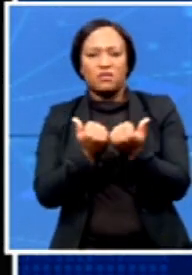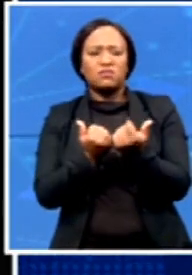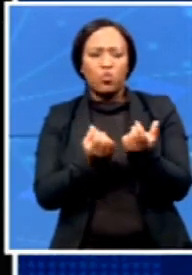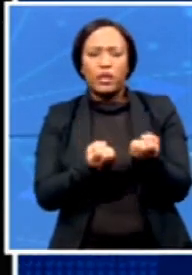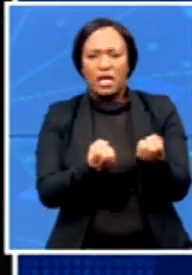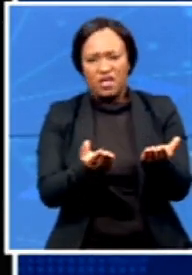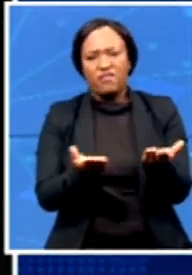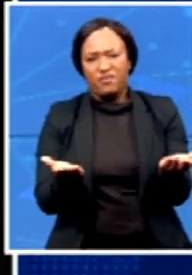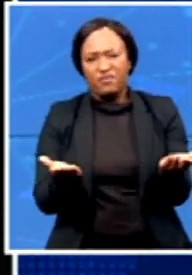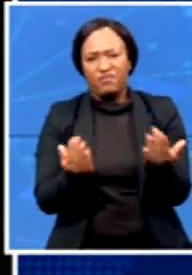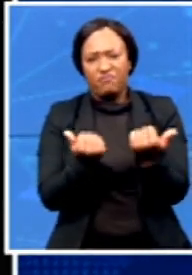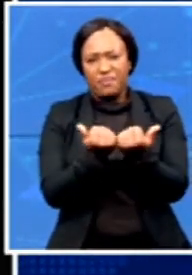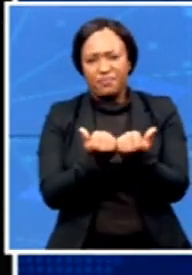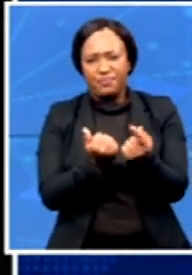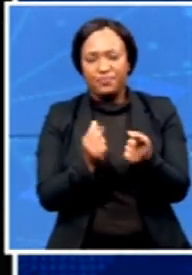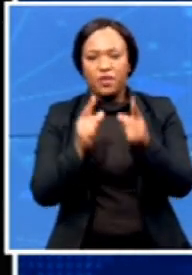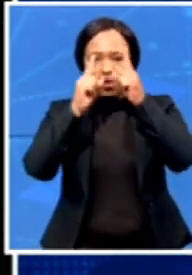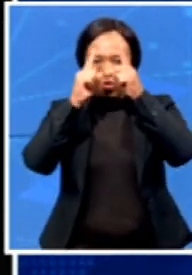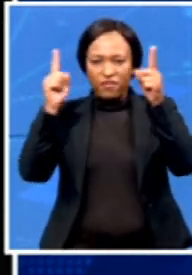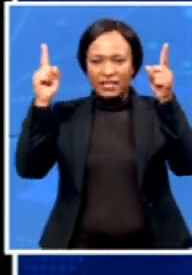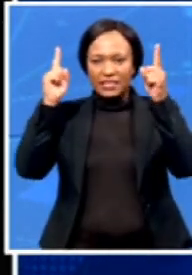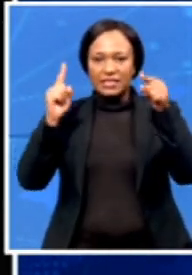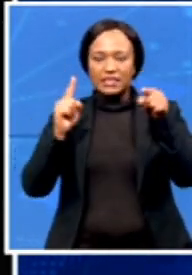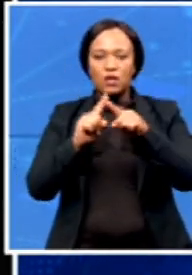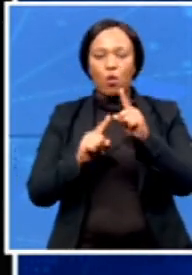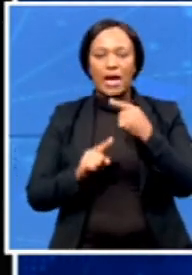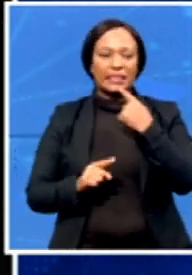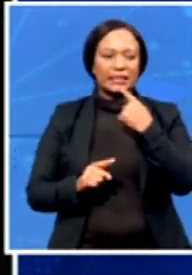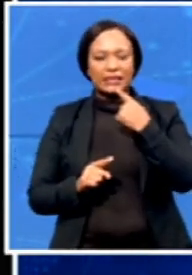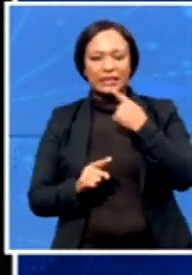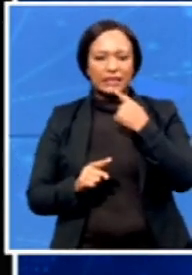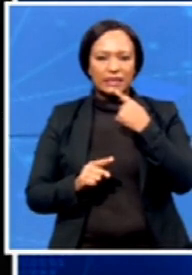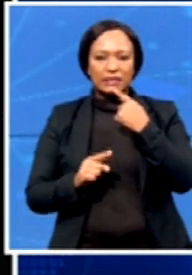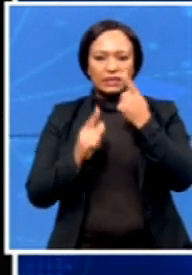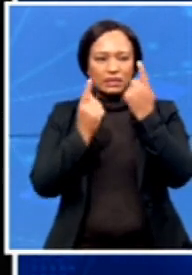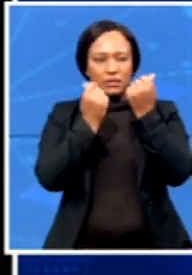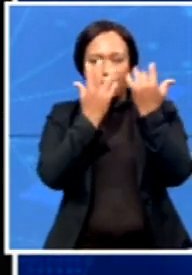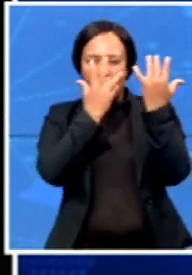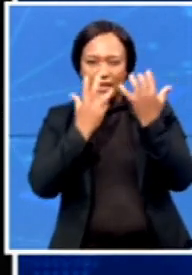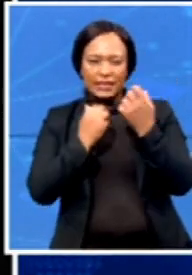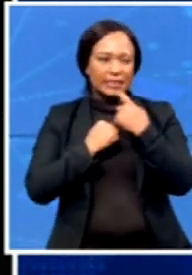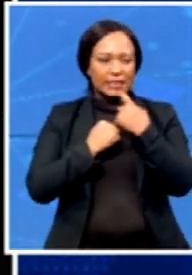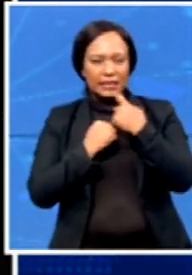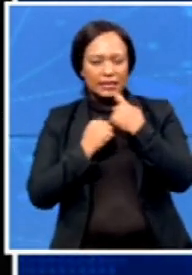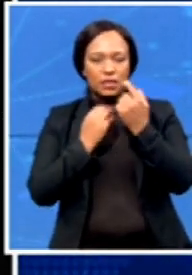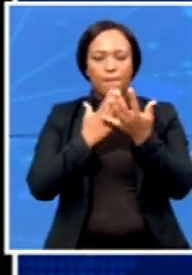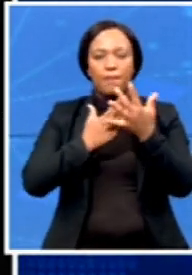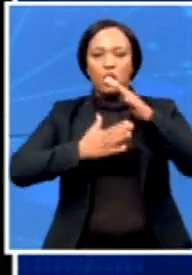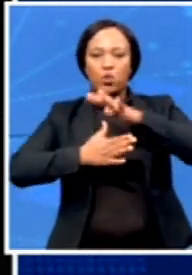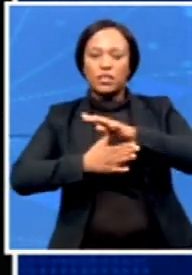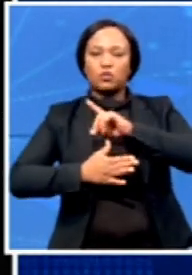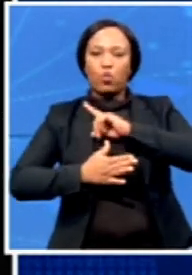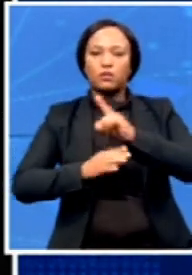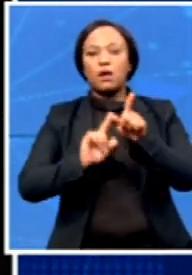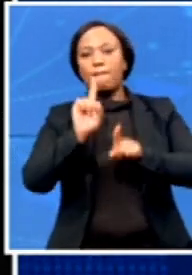their tight budgets have to prioritize academic merit, and they have to prioritize